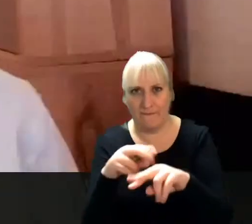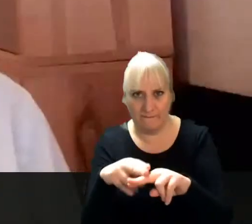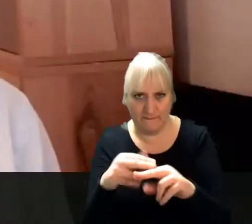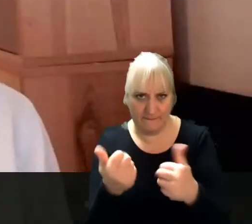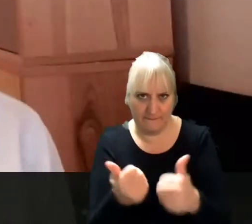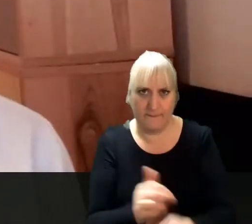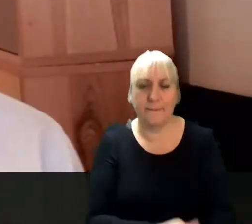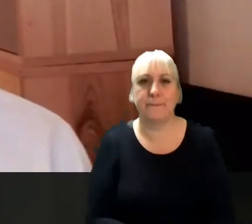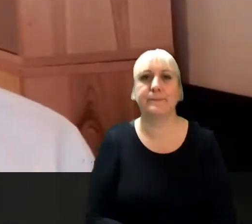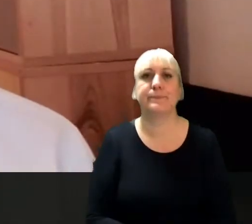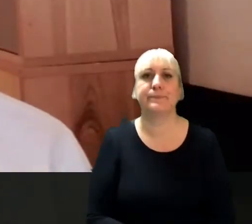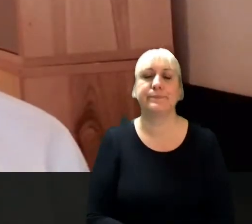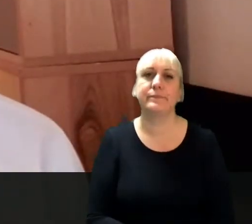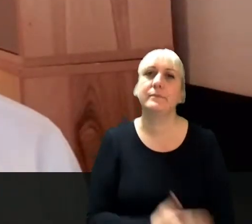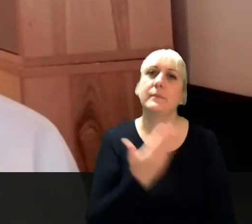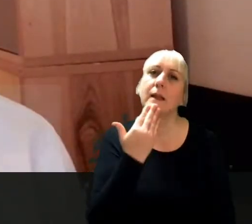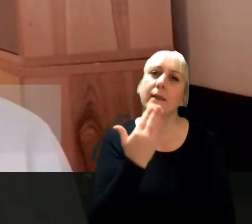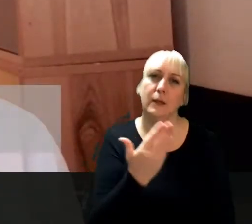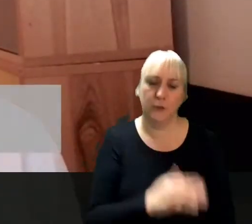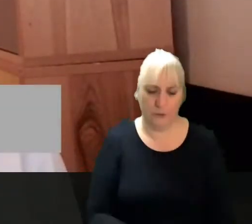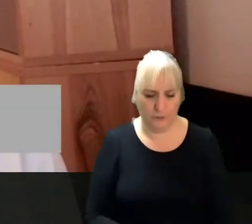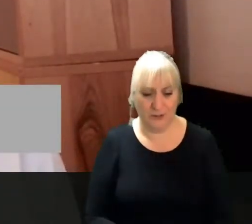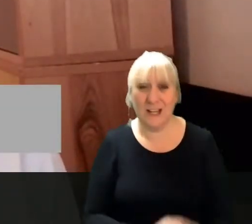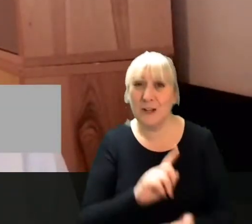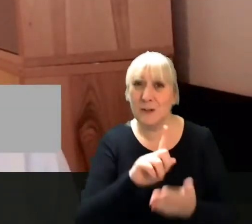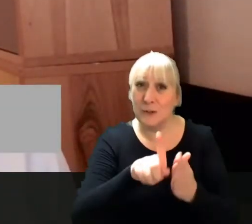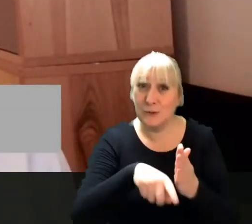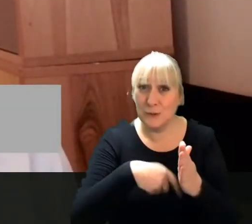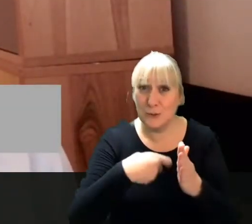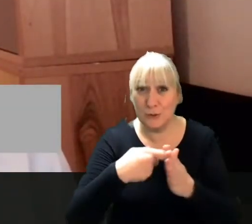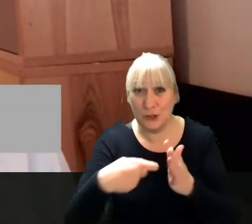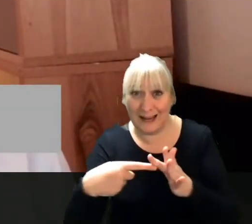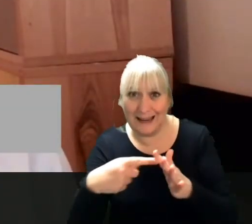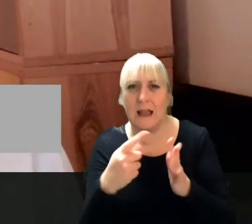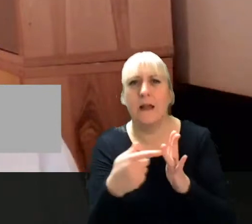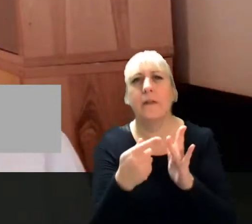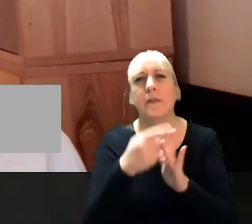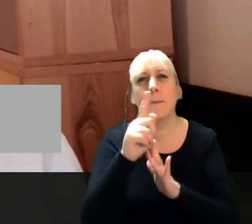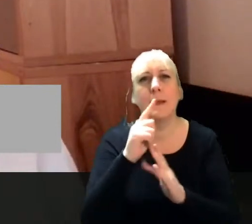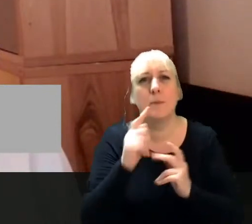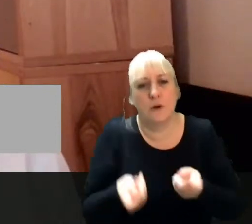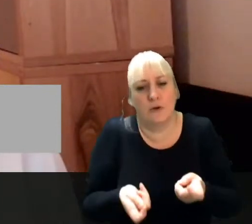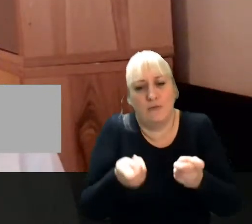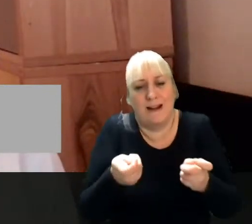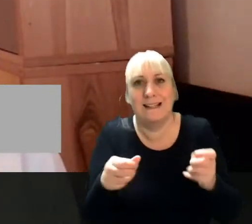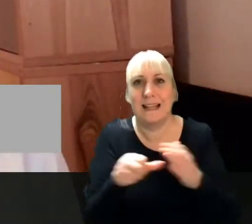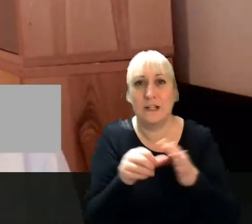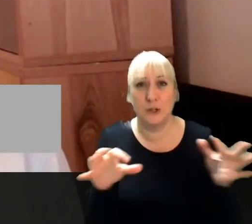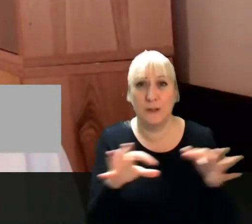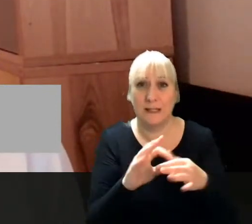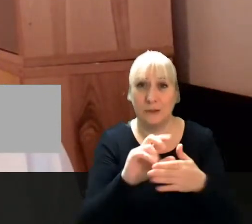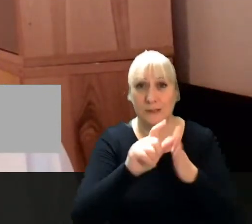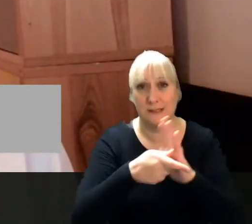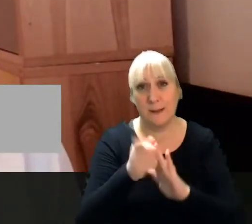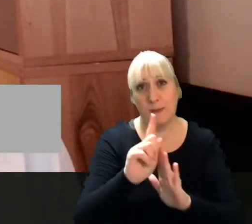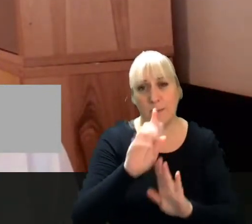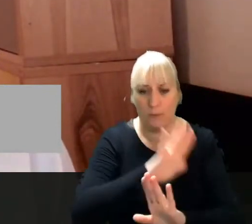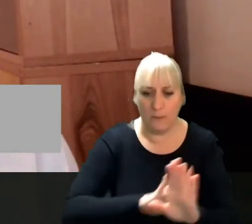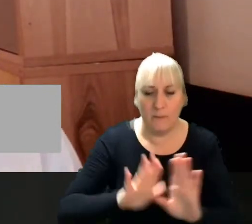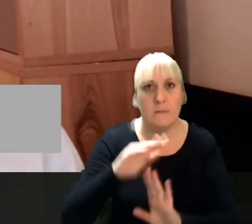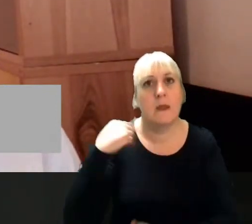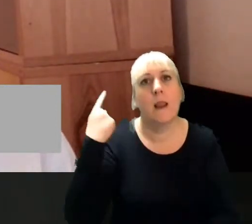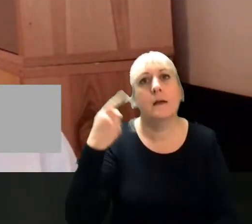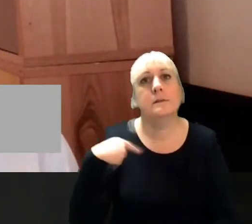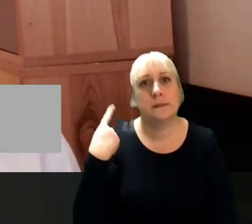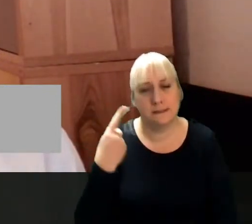To Jackie, I think, and the other people who've raised the issue of disabled people in London, the